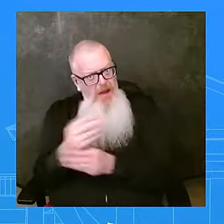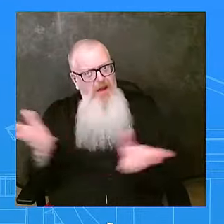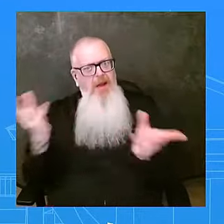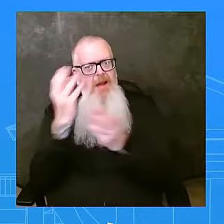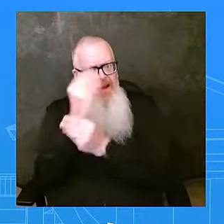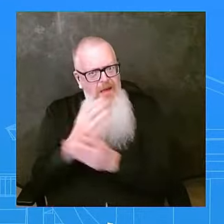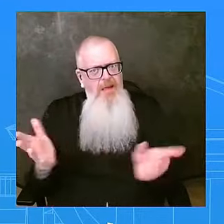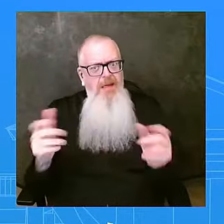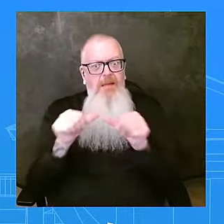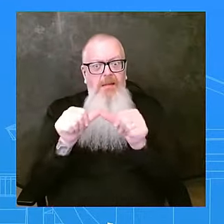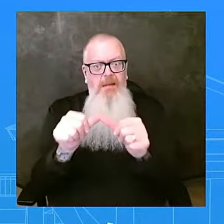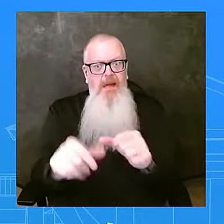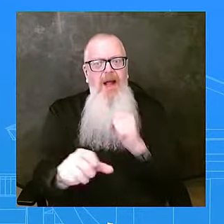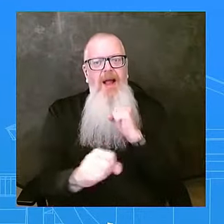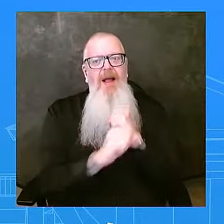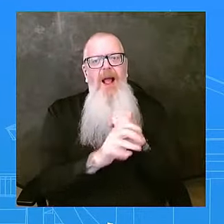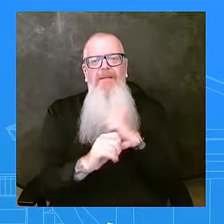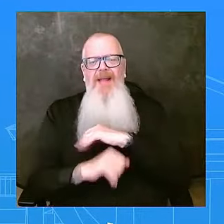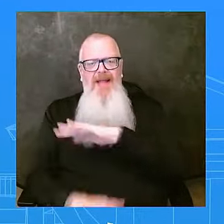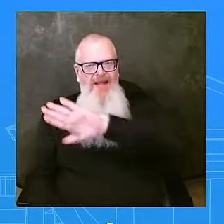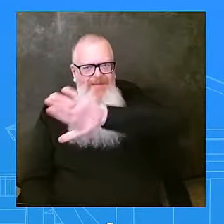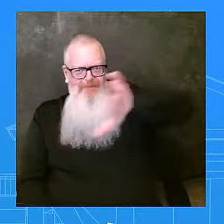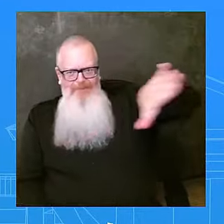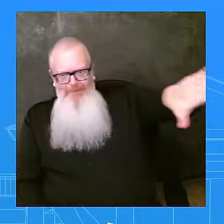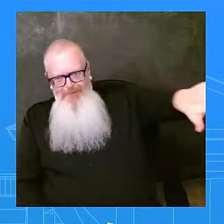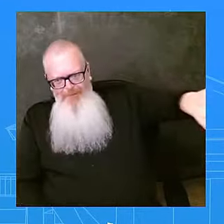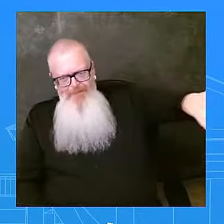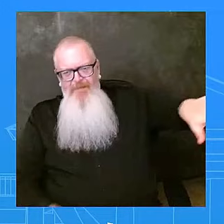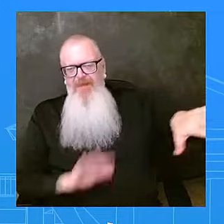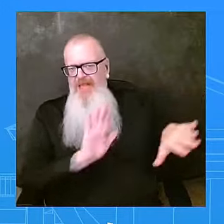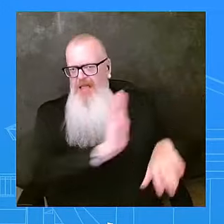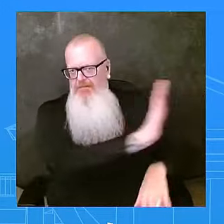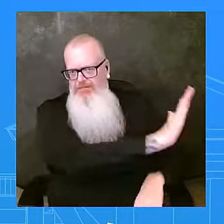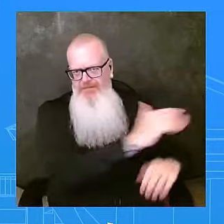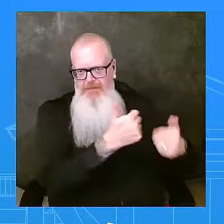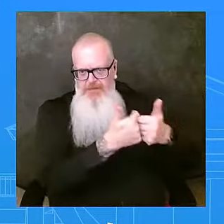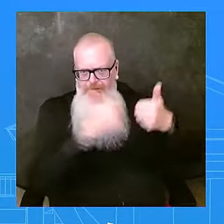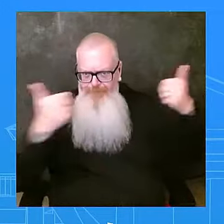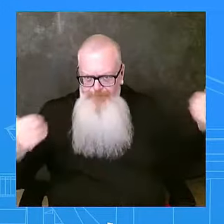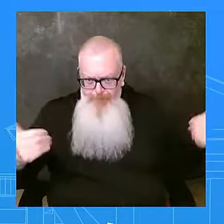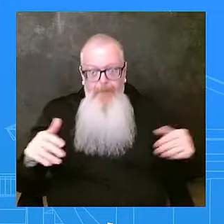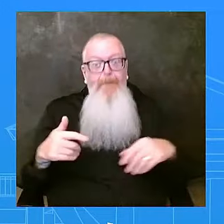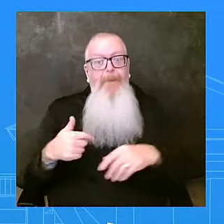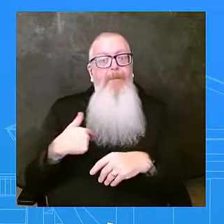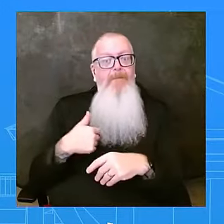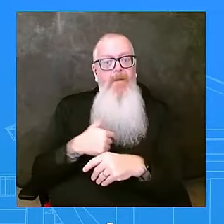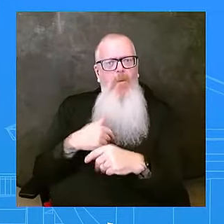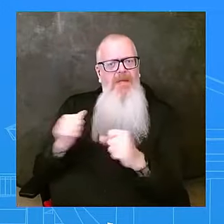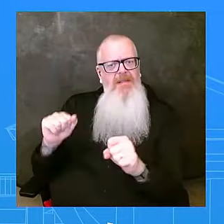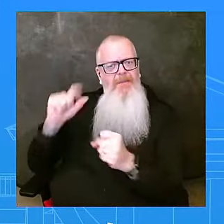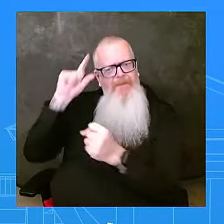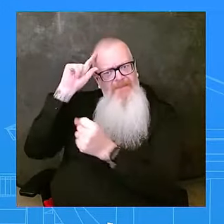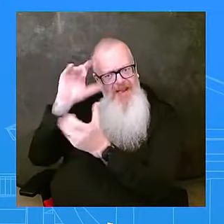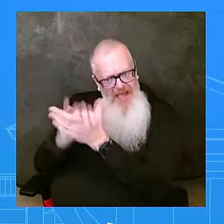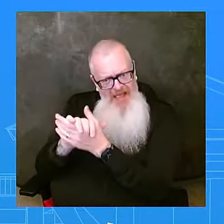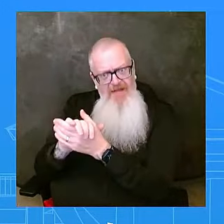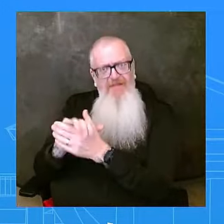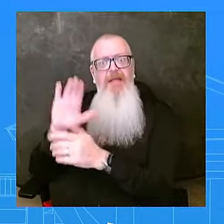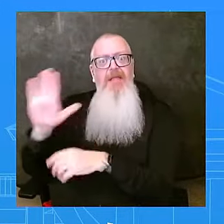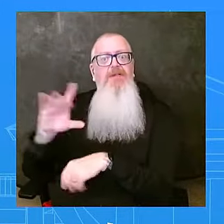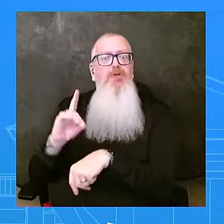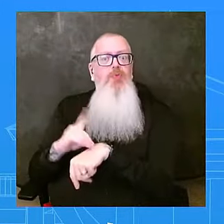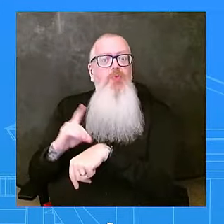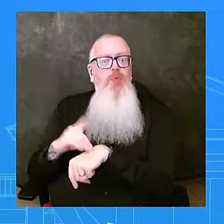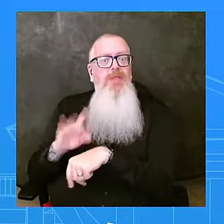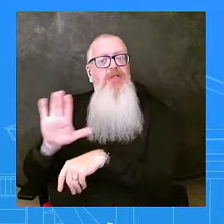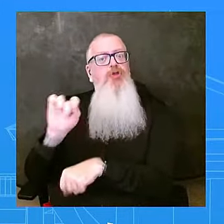strategy. That's something that they'll speak to. But the president believes it's also his job to communicate directly with the American people and to let them know